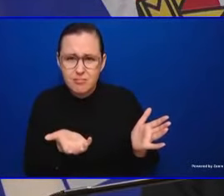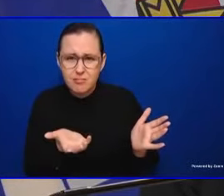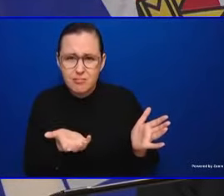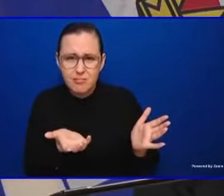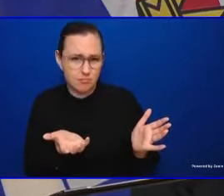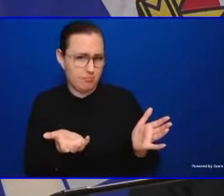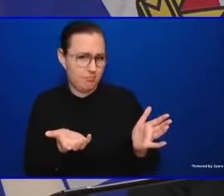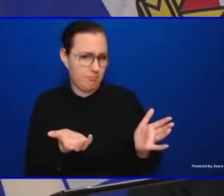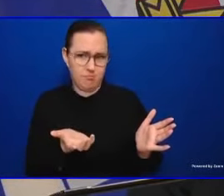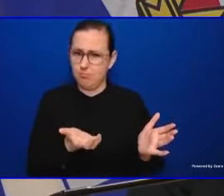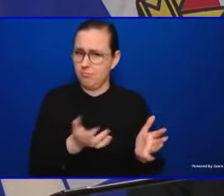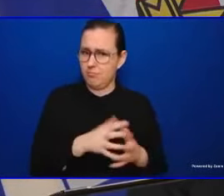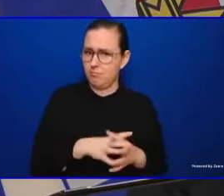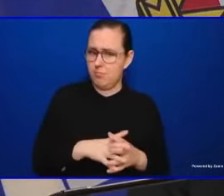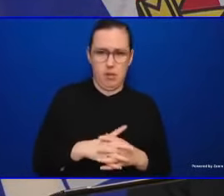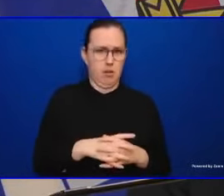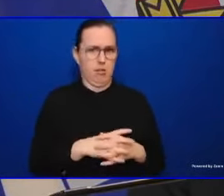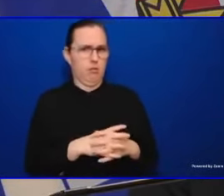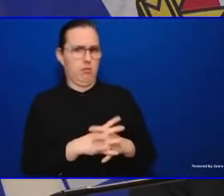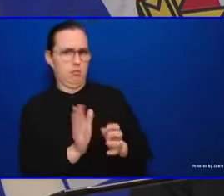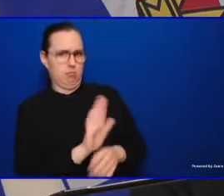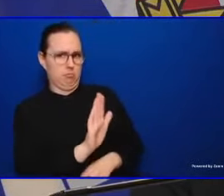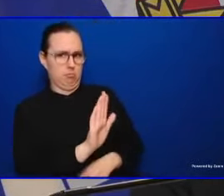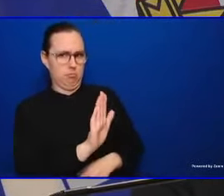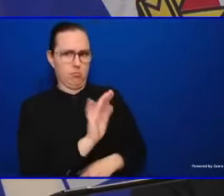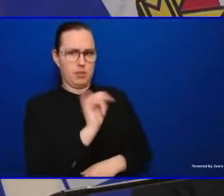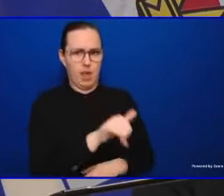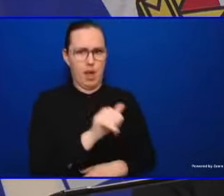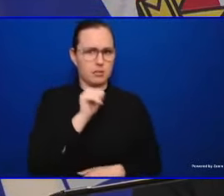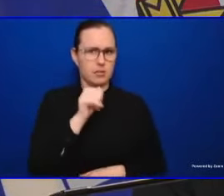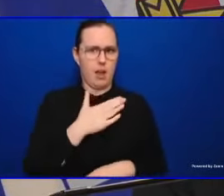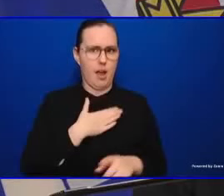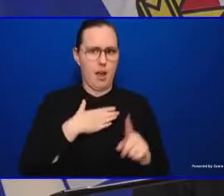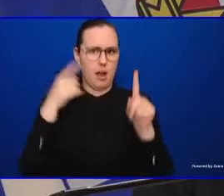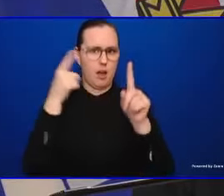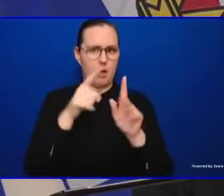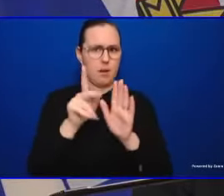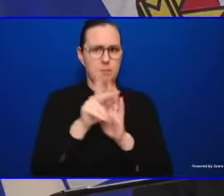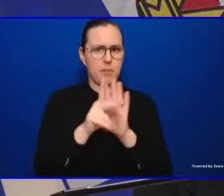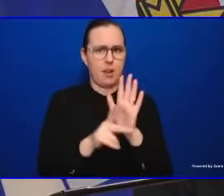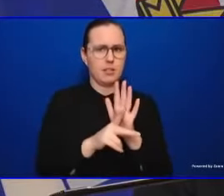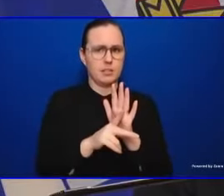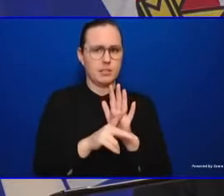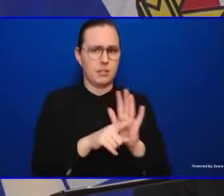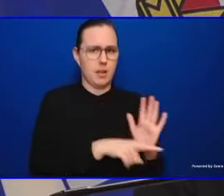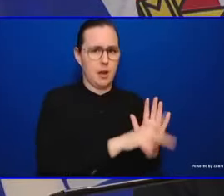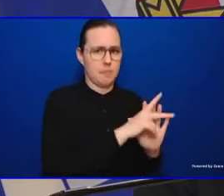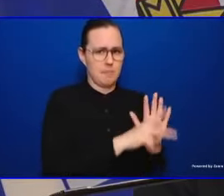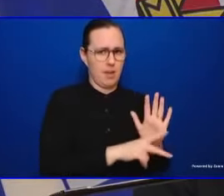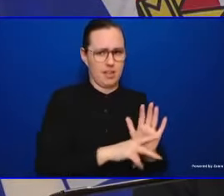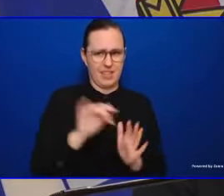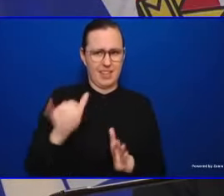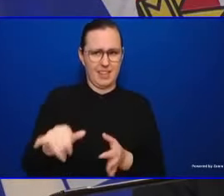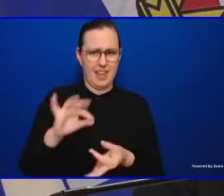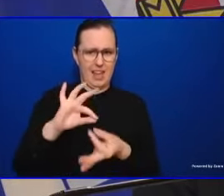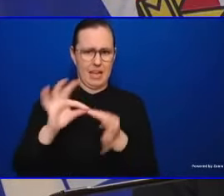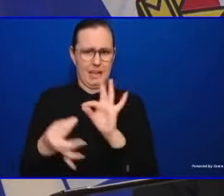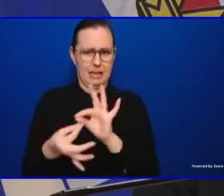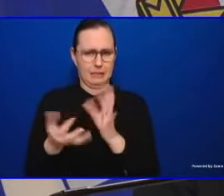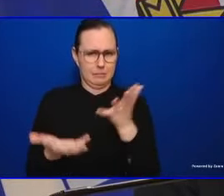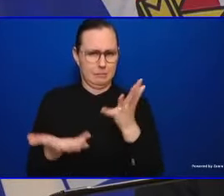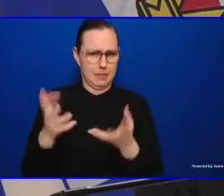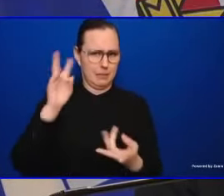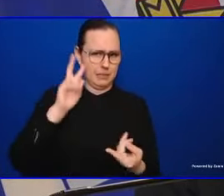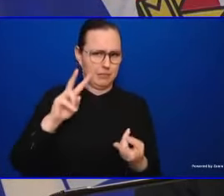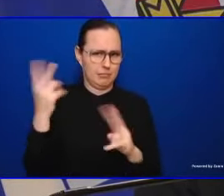think that's a loose interpretation of the policy. And so I would encourage them to review their protocols that they have in place. And I